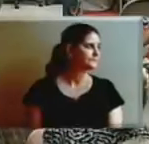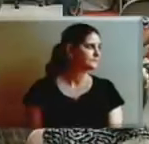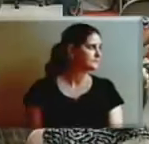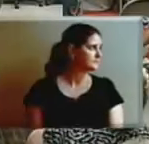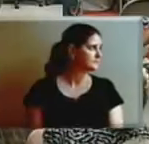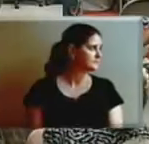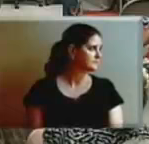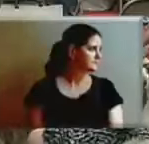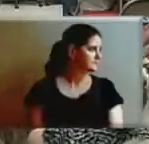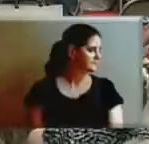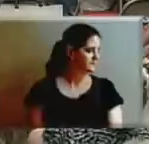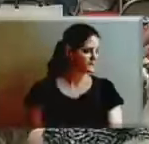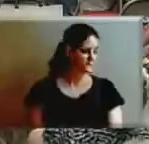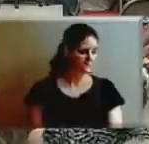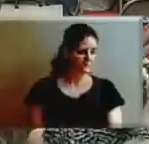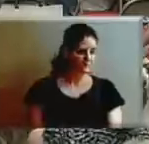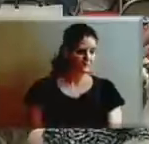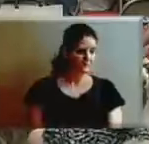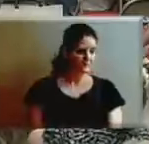much.